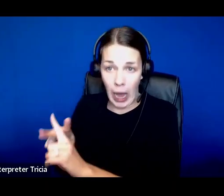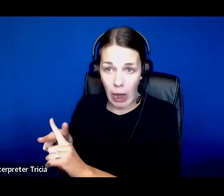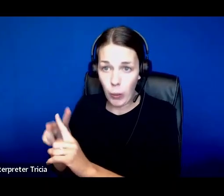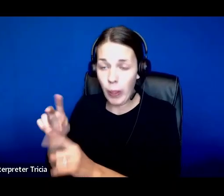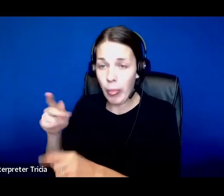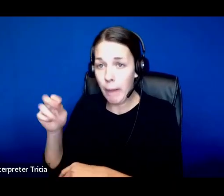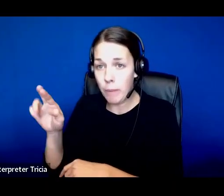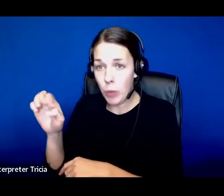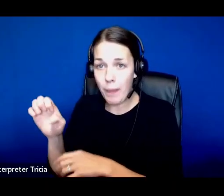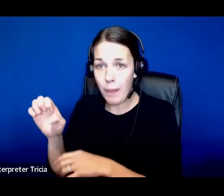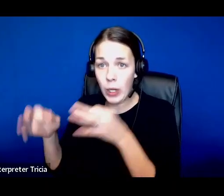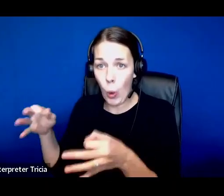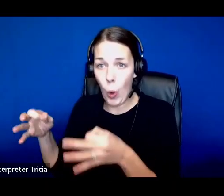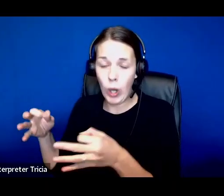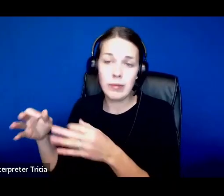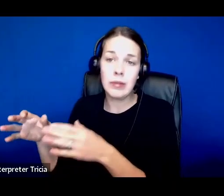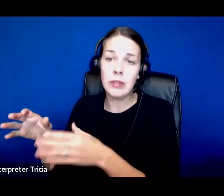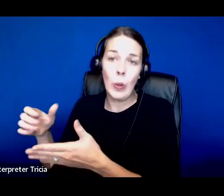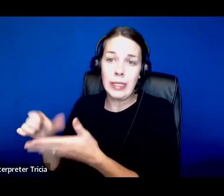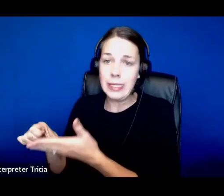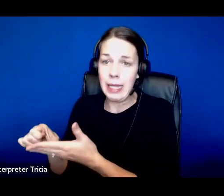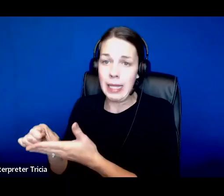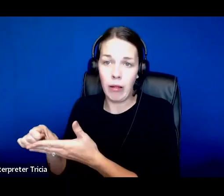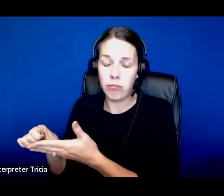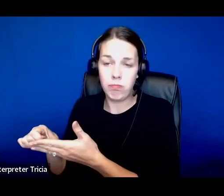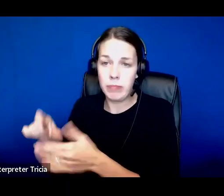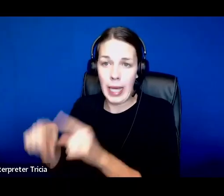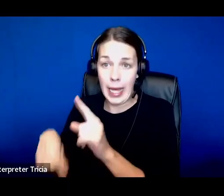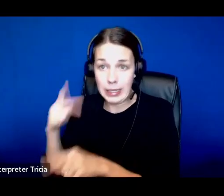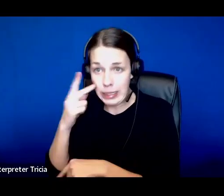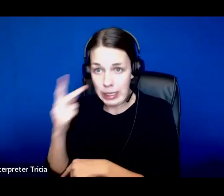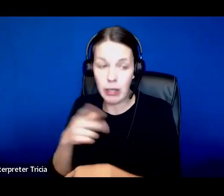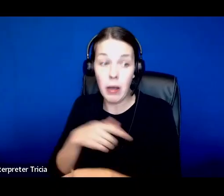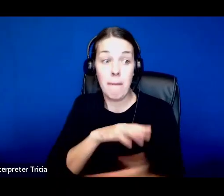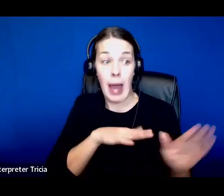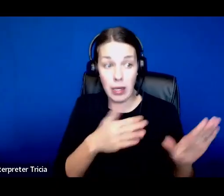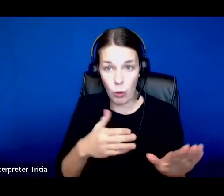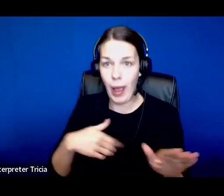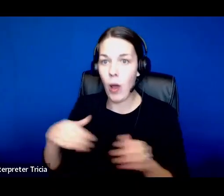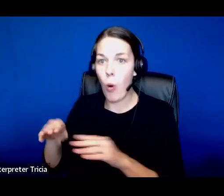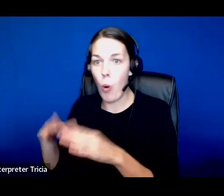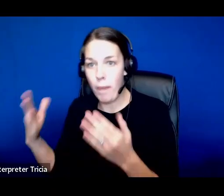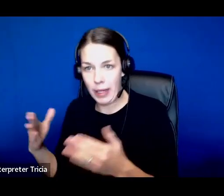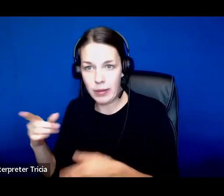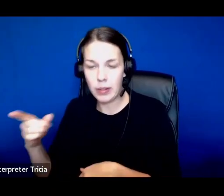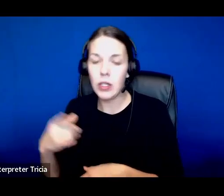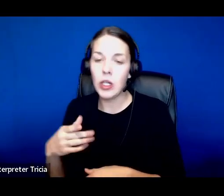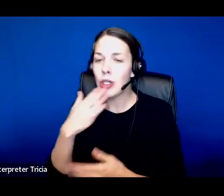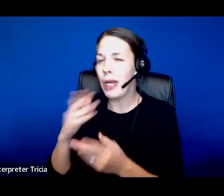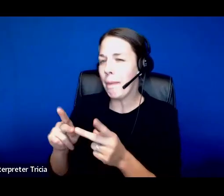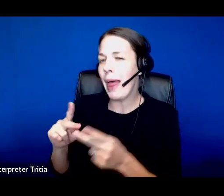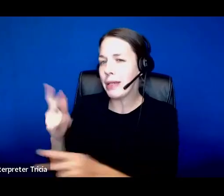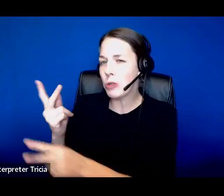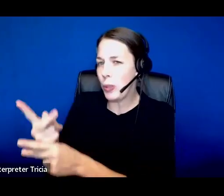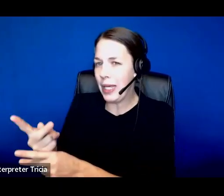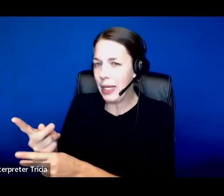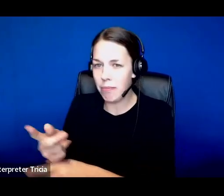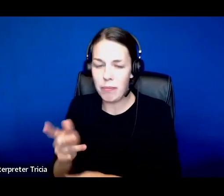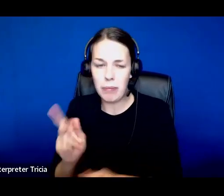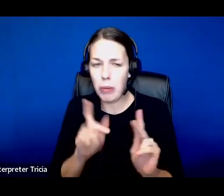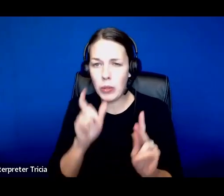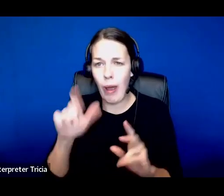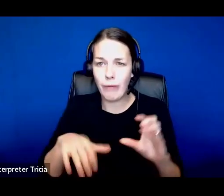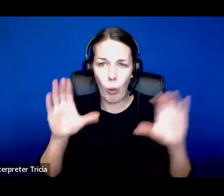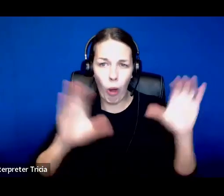it's sealed so nobody sees it until you've passed away. It's a good place to keep it so nobody has to look around for